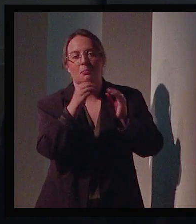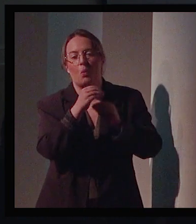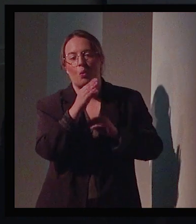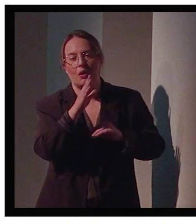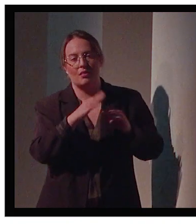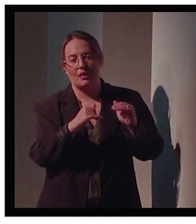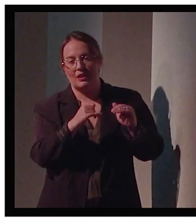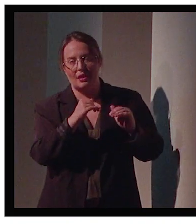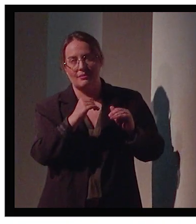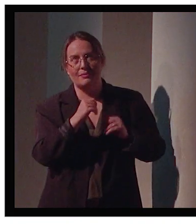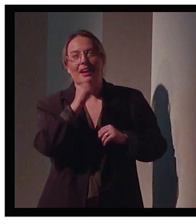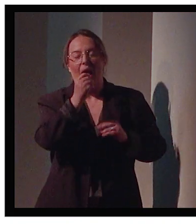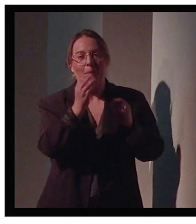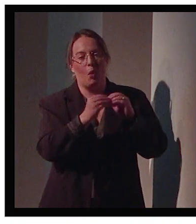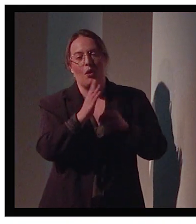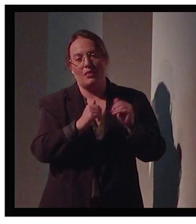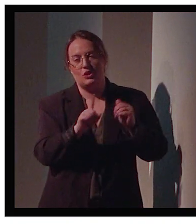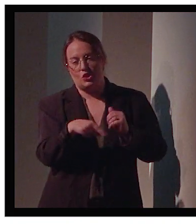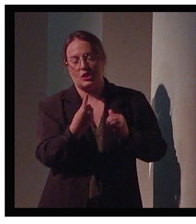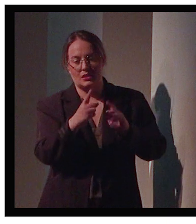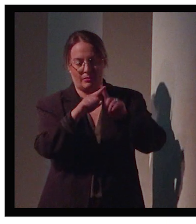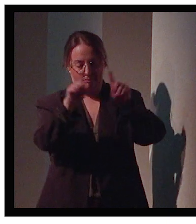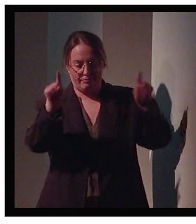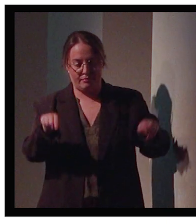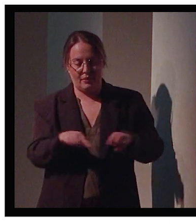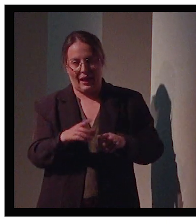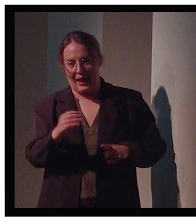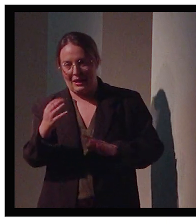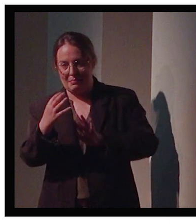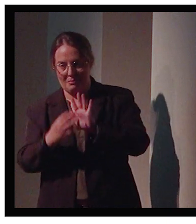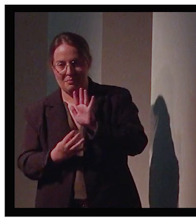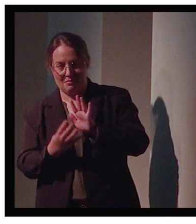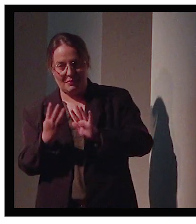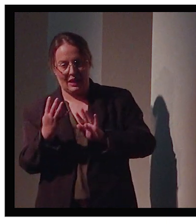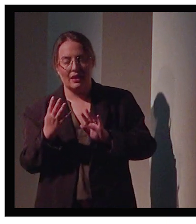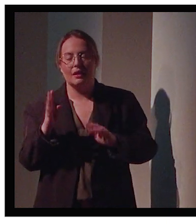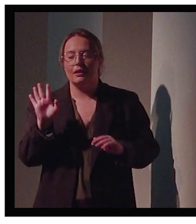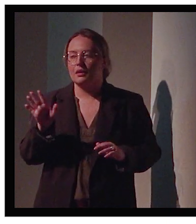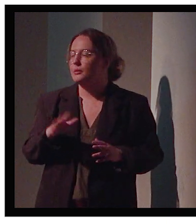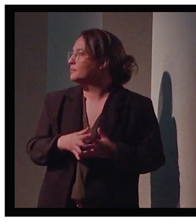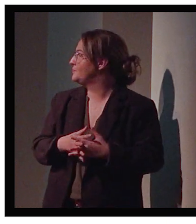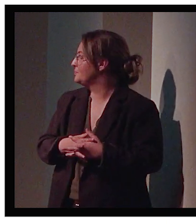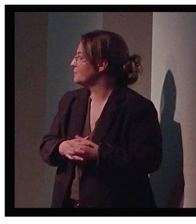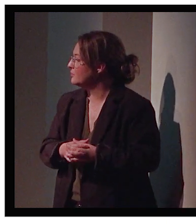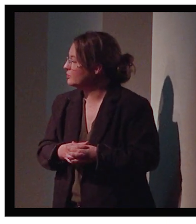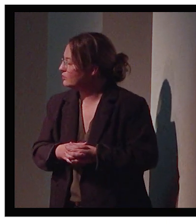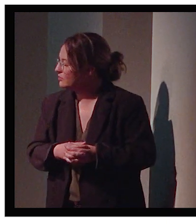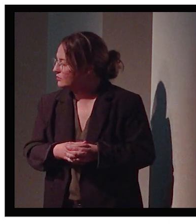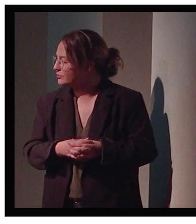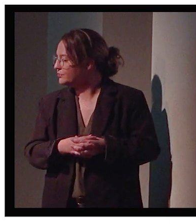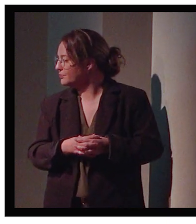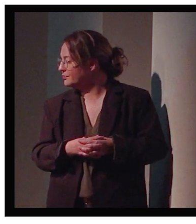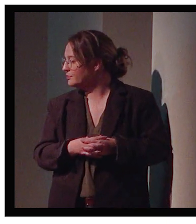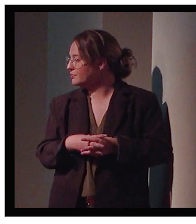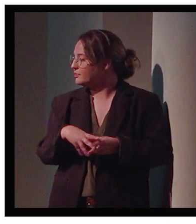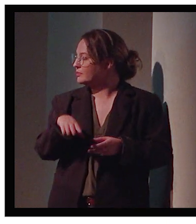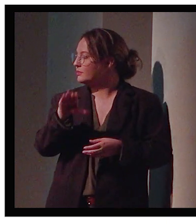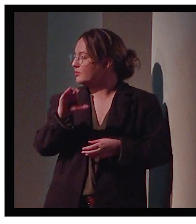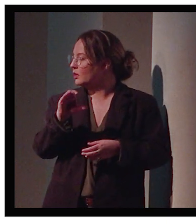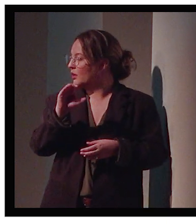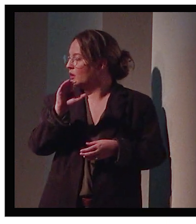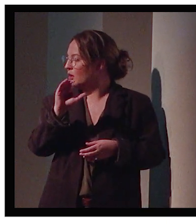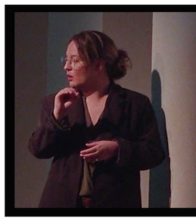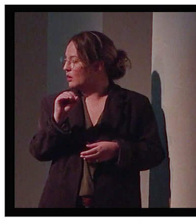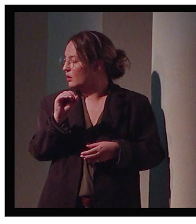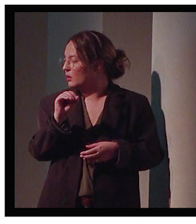modernism. Now, Courbet was another artist whose paint handling was considered an event in and of itself, and we can see